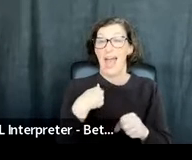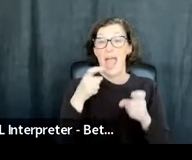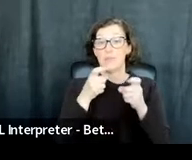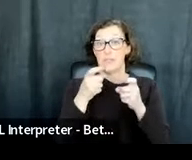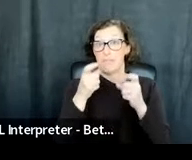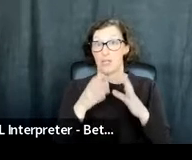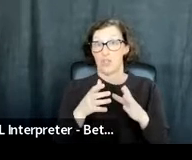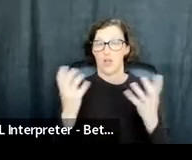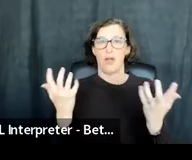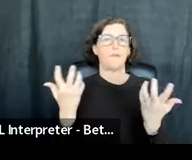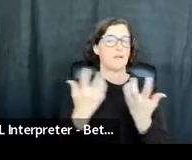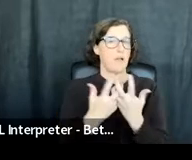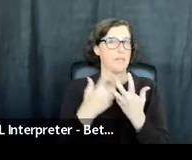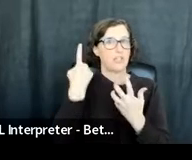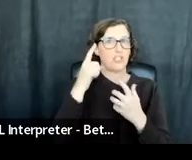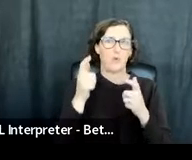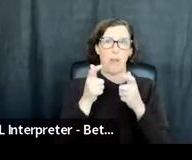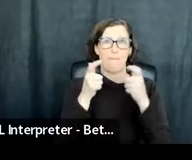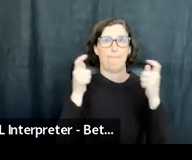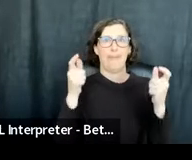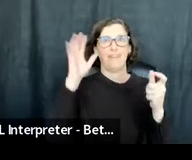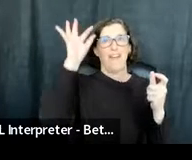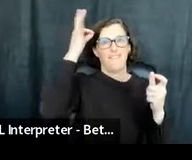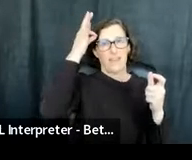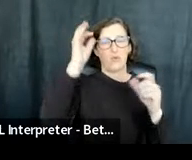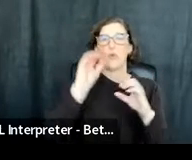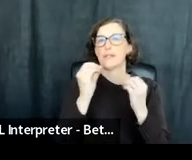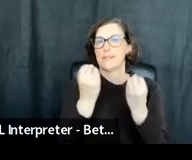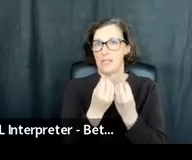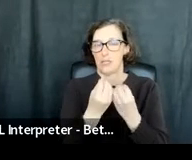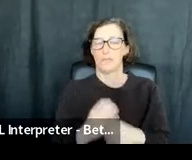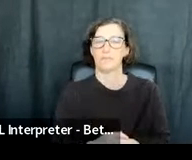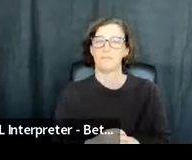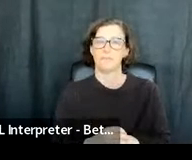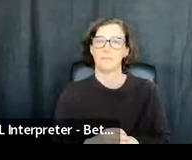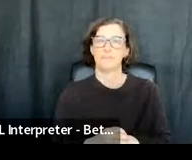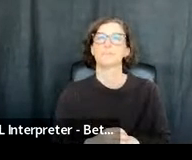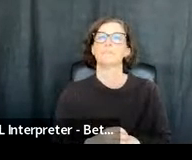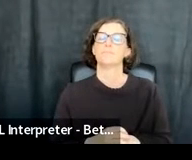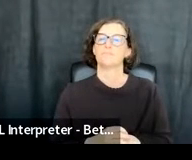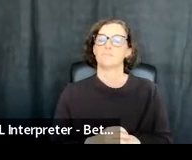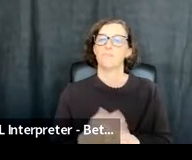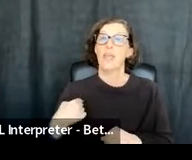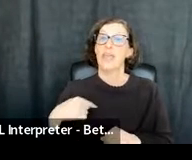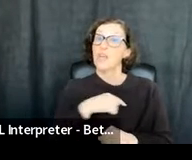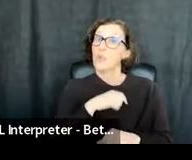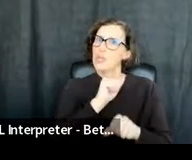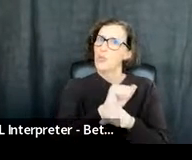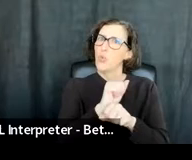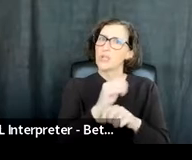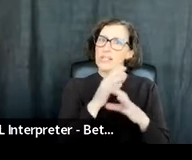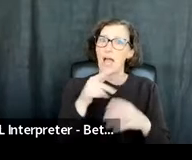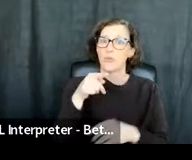of accommodations for a large federal organization, and we did a lot of work on being